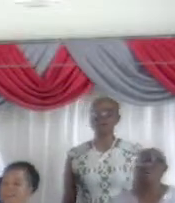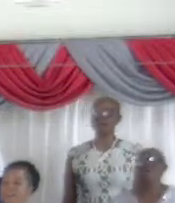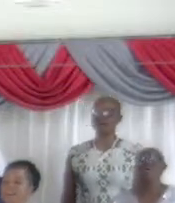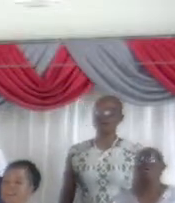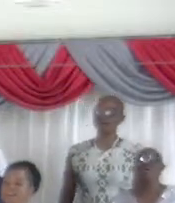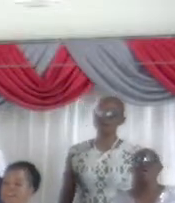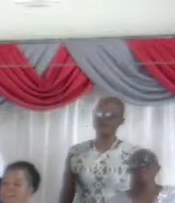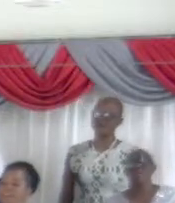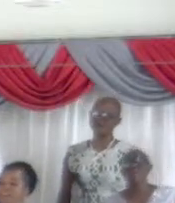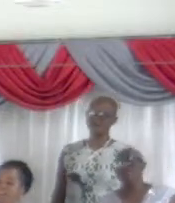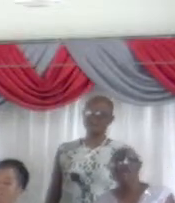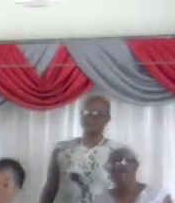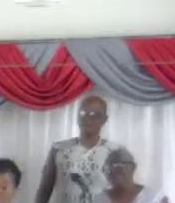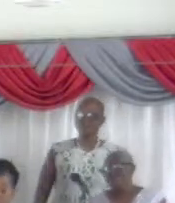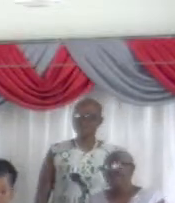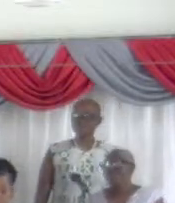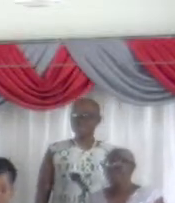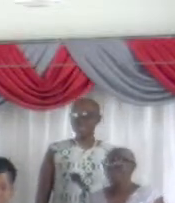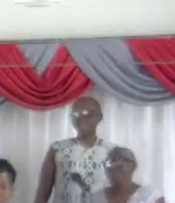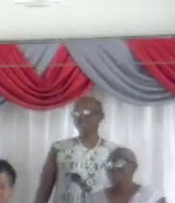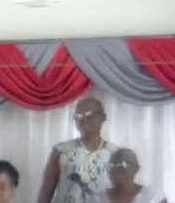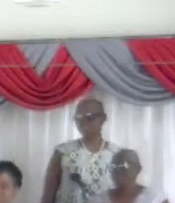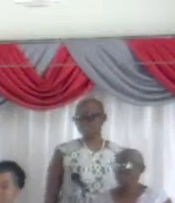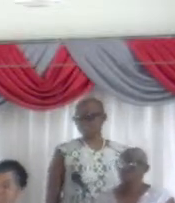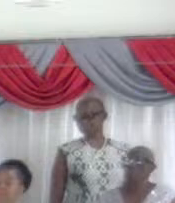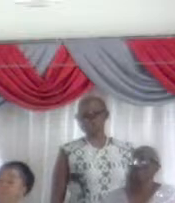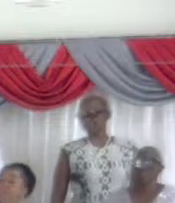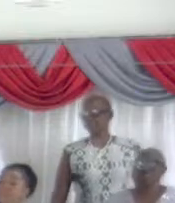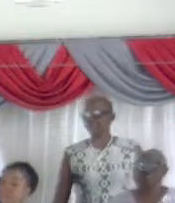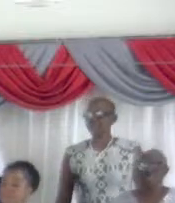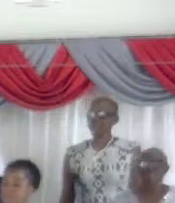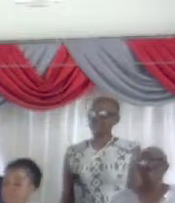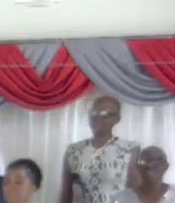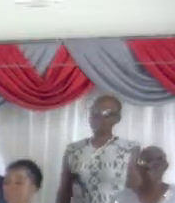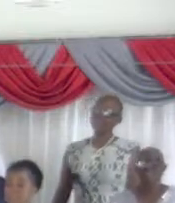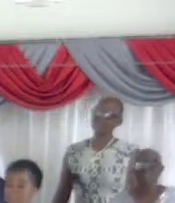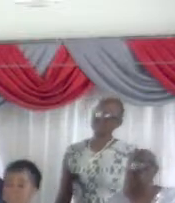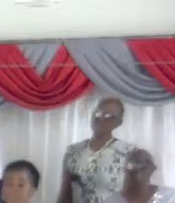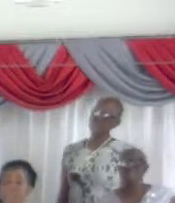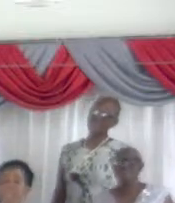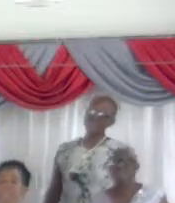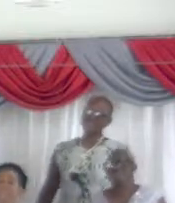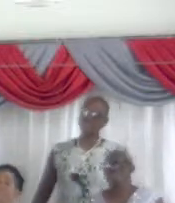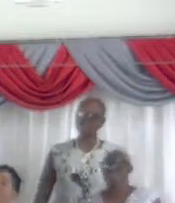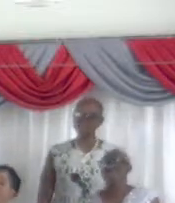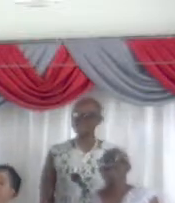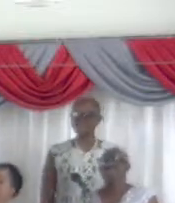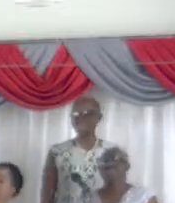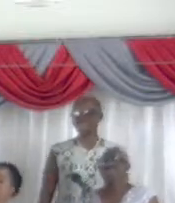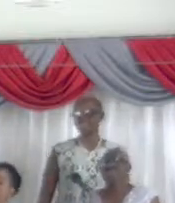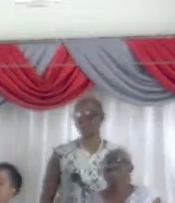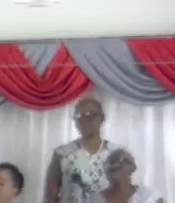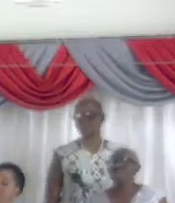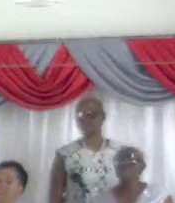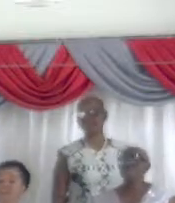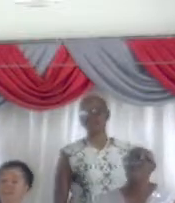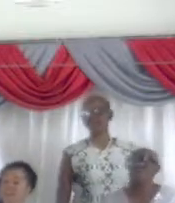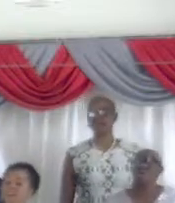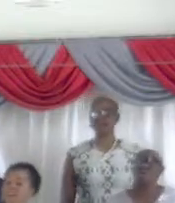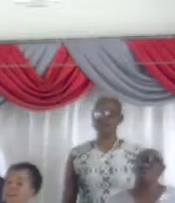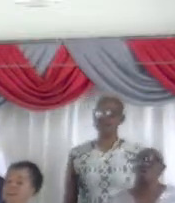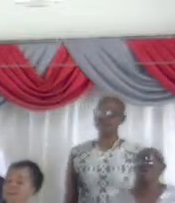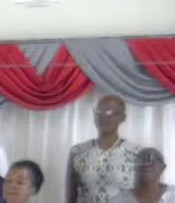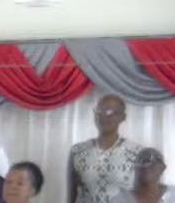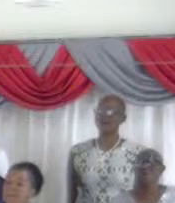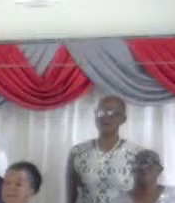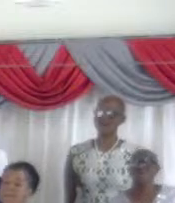God. Oh, I thank you, God, you're faithful. Faithful. Faithful, faithful is our